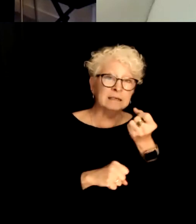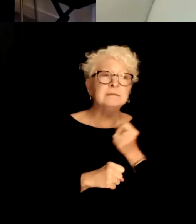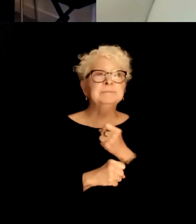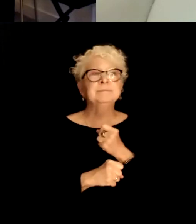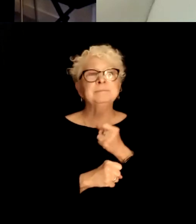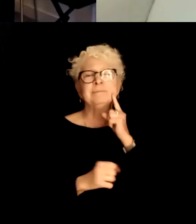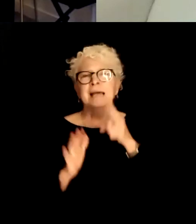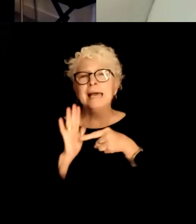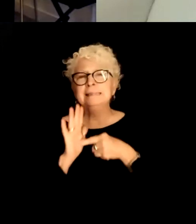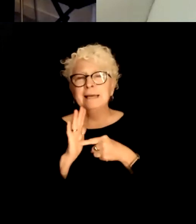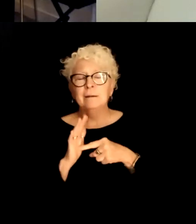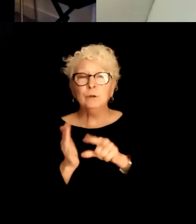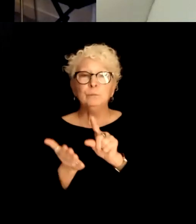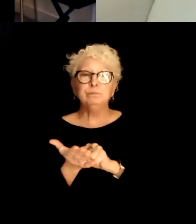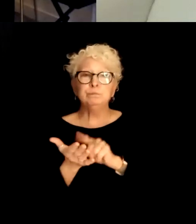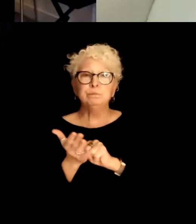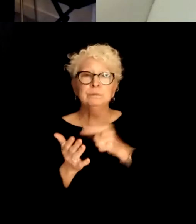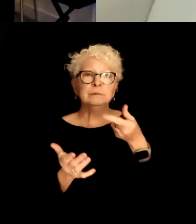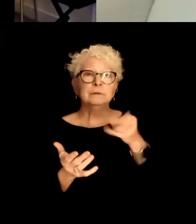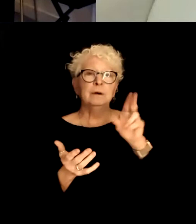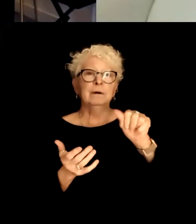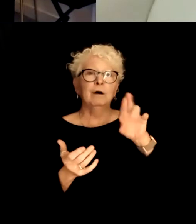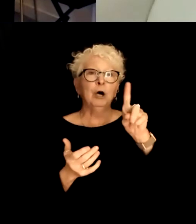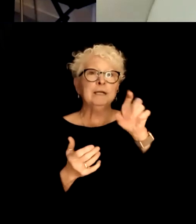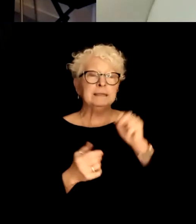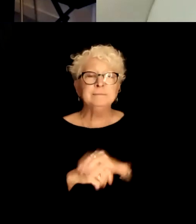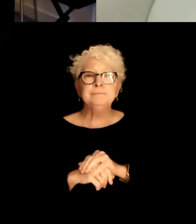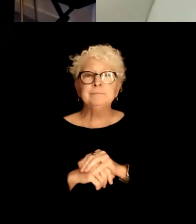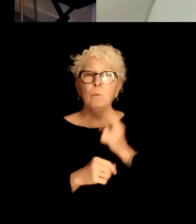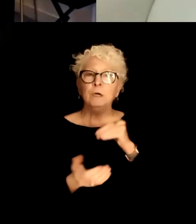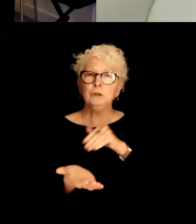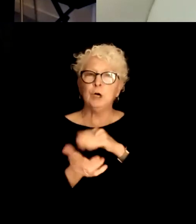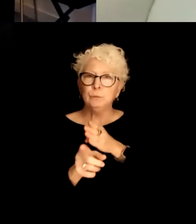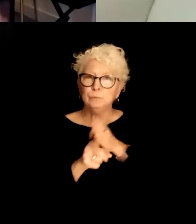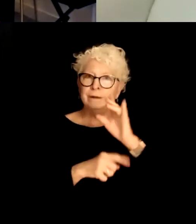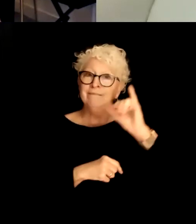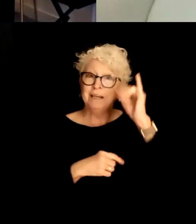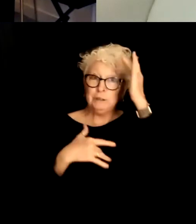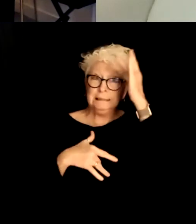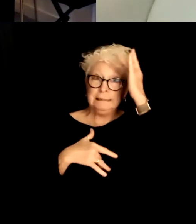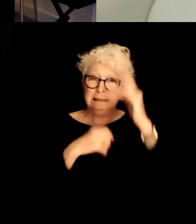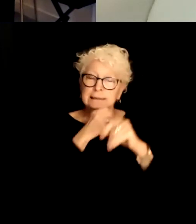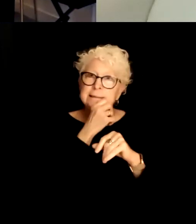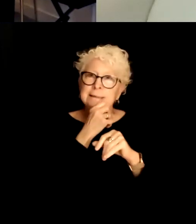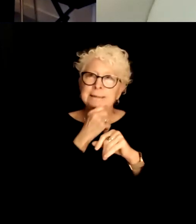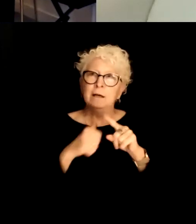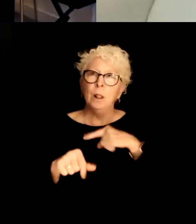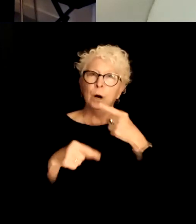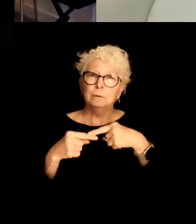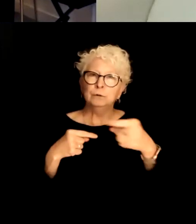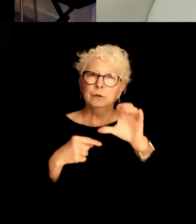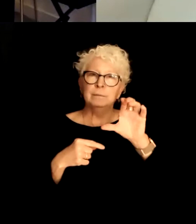by an infectious disease doctor who says, you know, long COVID is not your straightforward post-viral